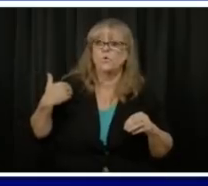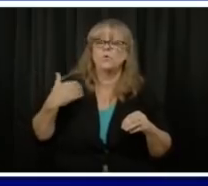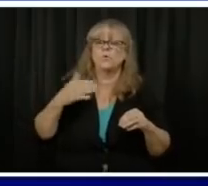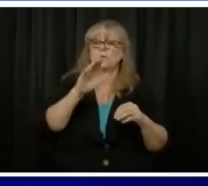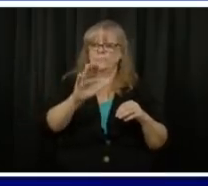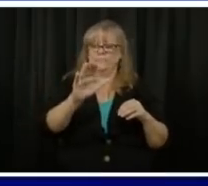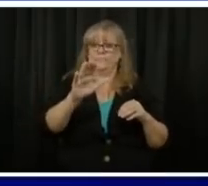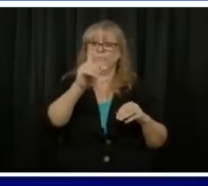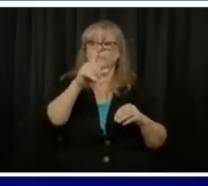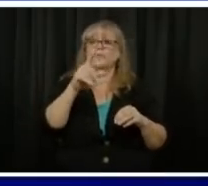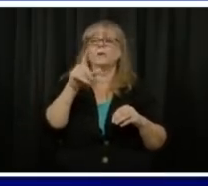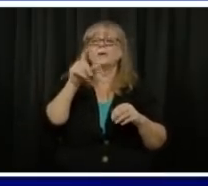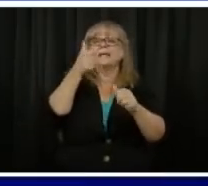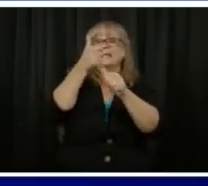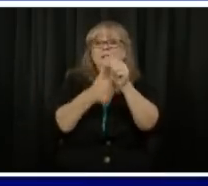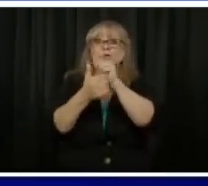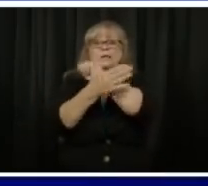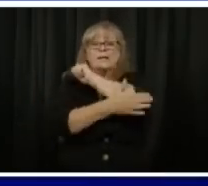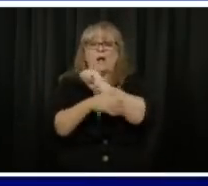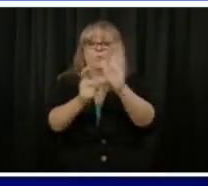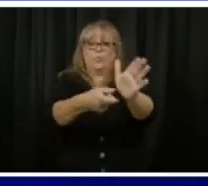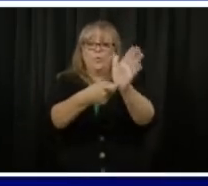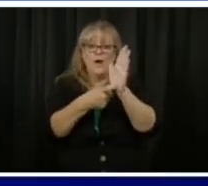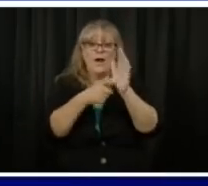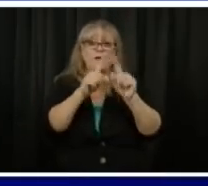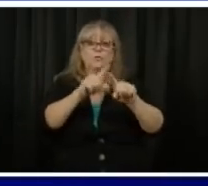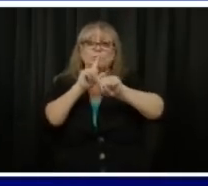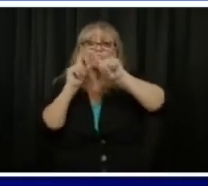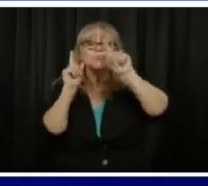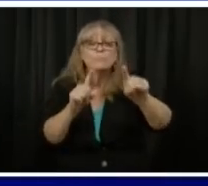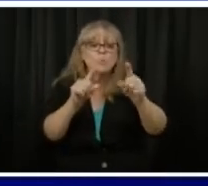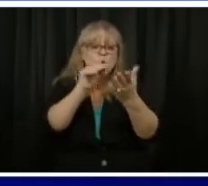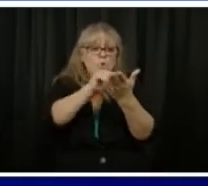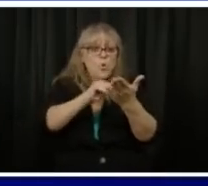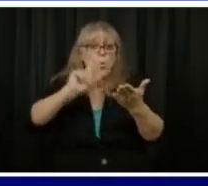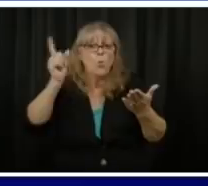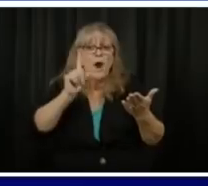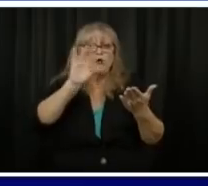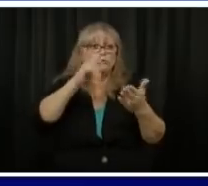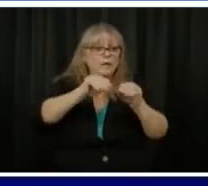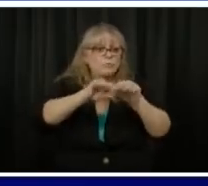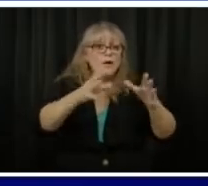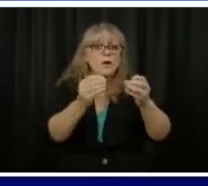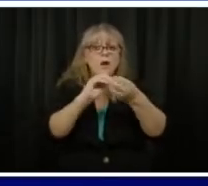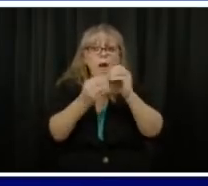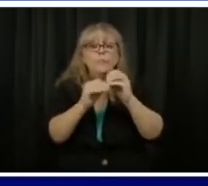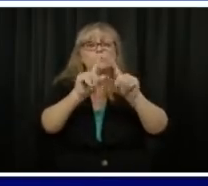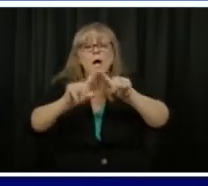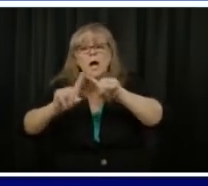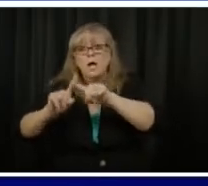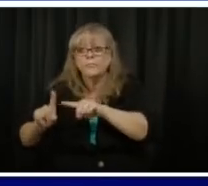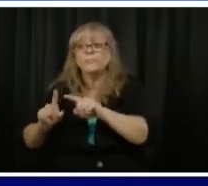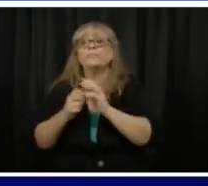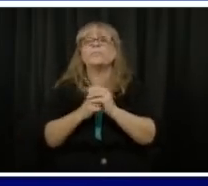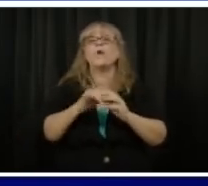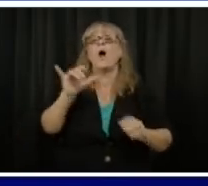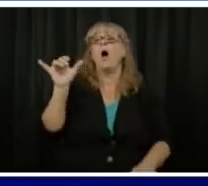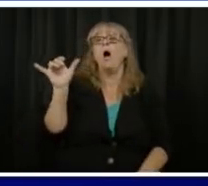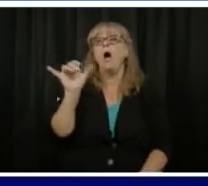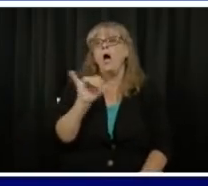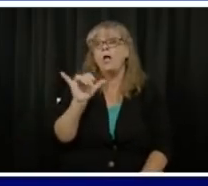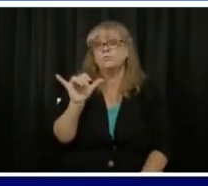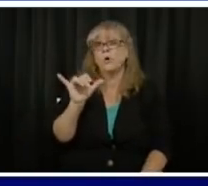incidence and are provided with the metrics that would require a mitigation plan. Last week, 15